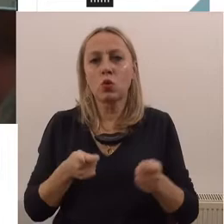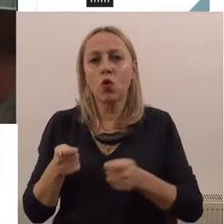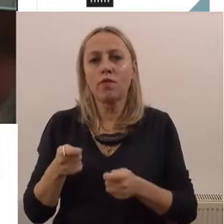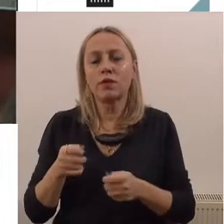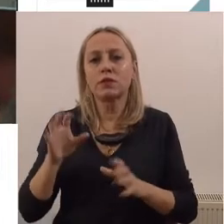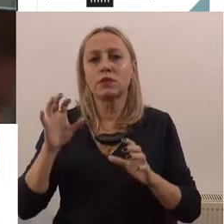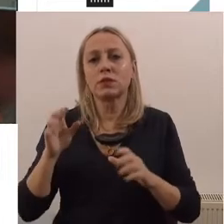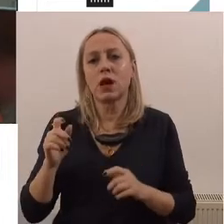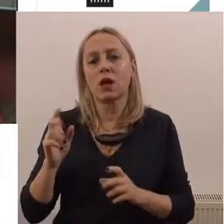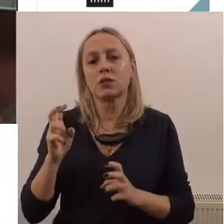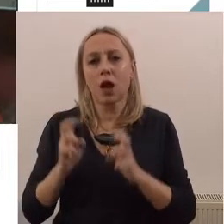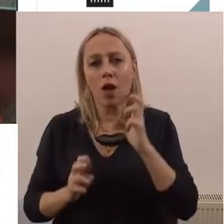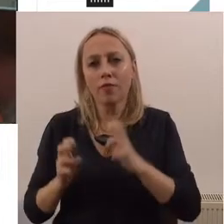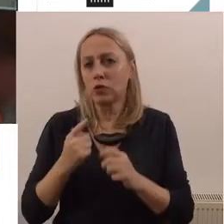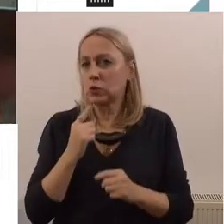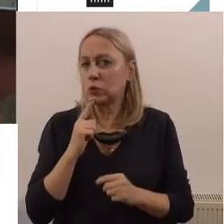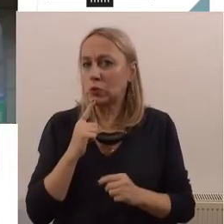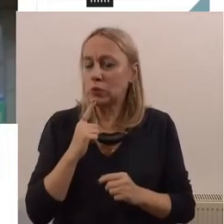a challenge, and